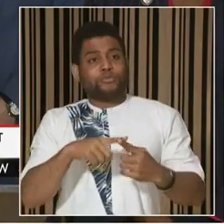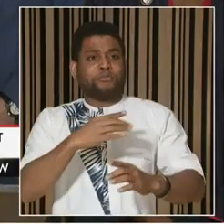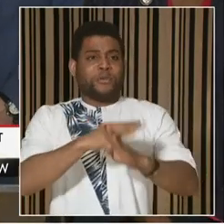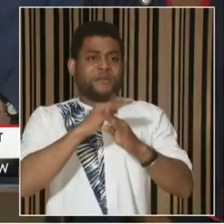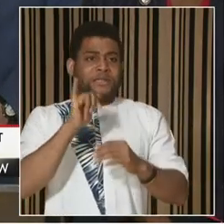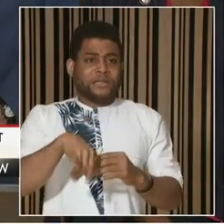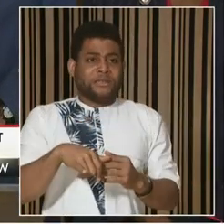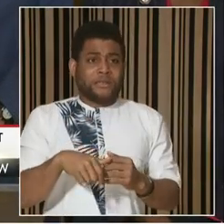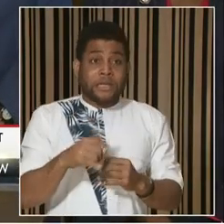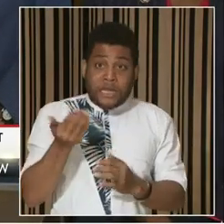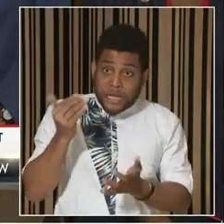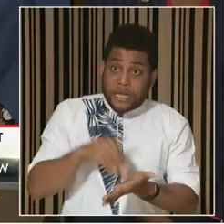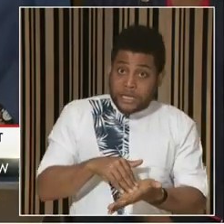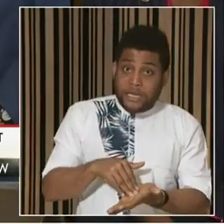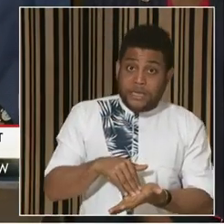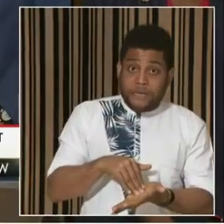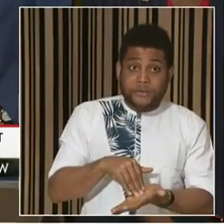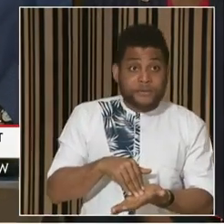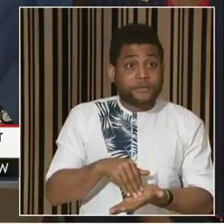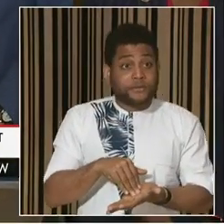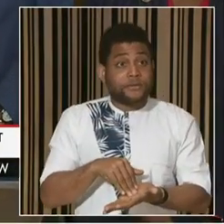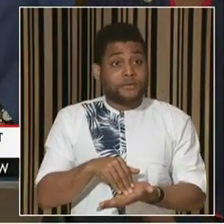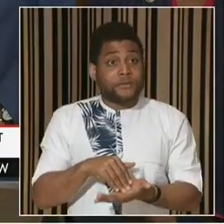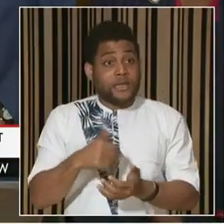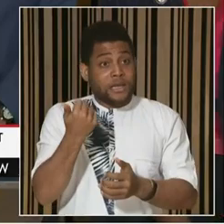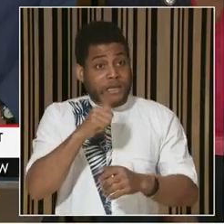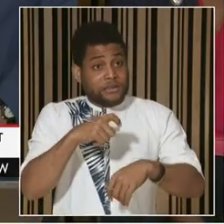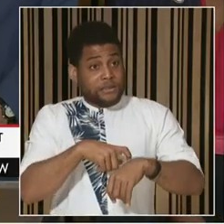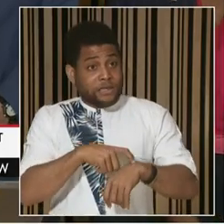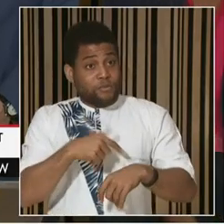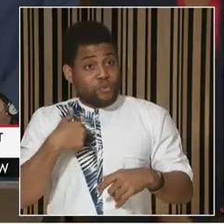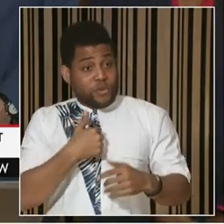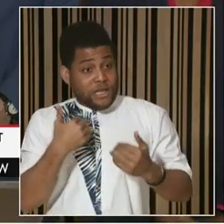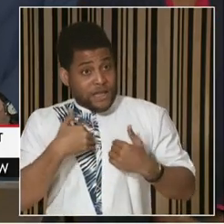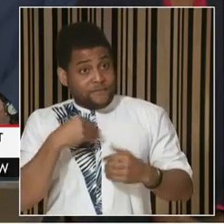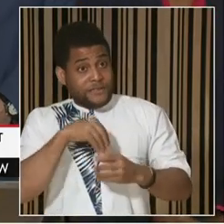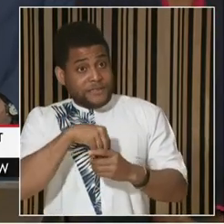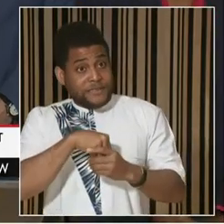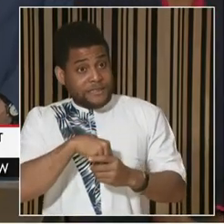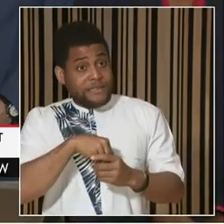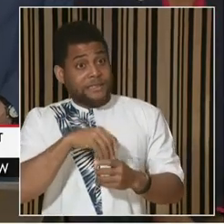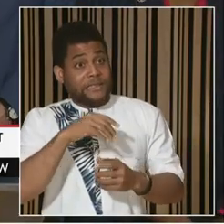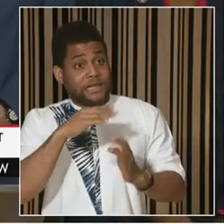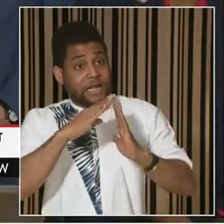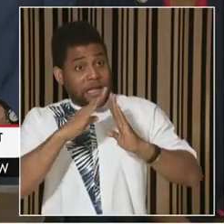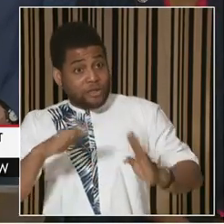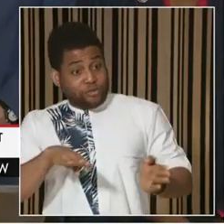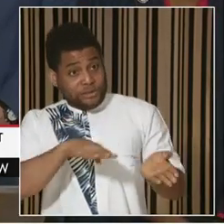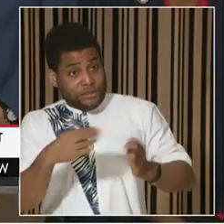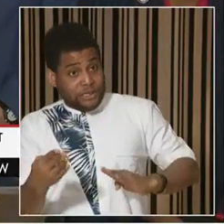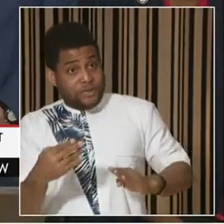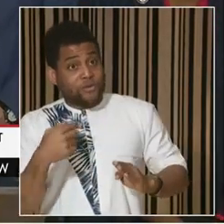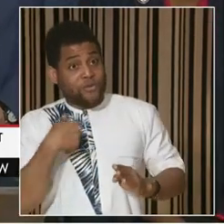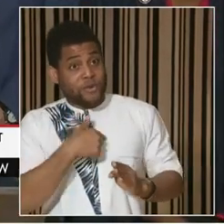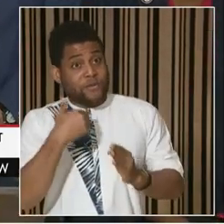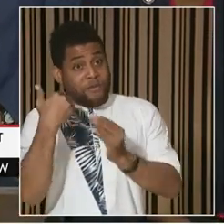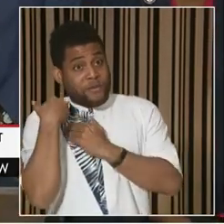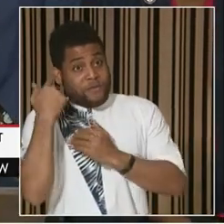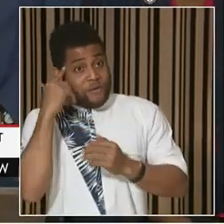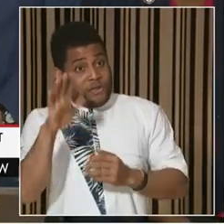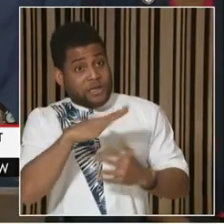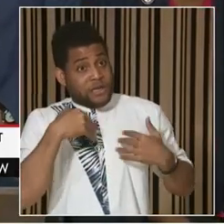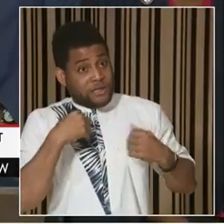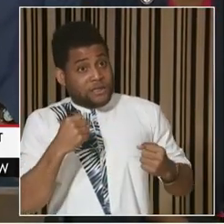Again, we always, anytime we have an in custody death, which when we're responsible for people, we take that responsibility